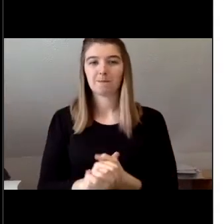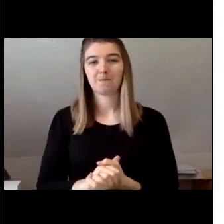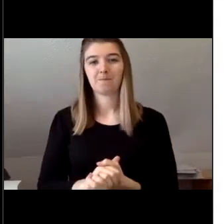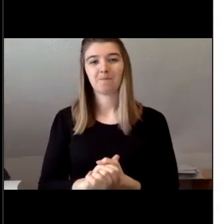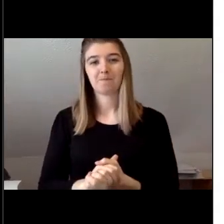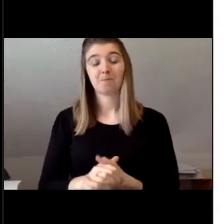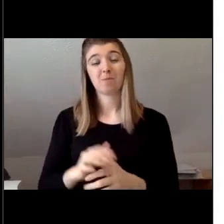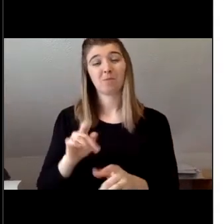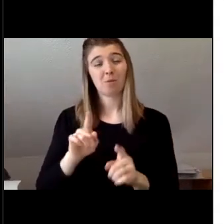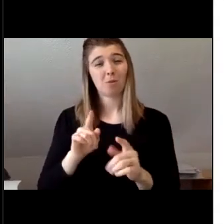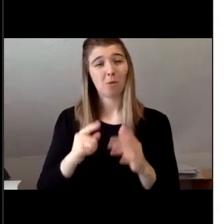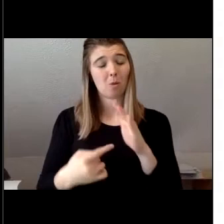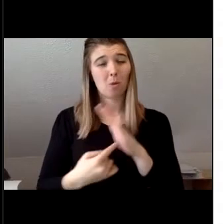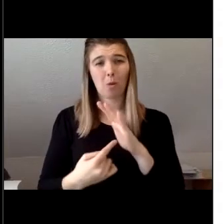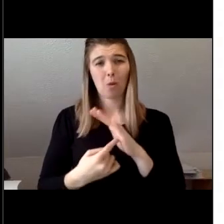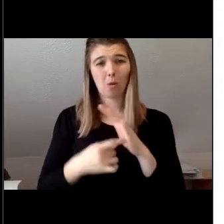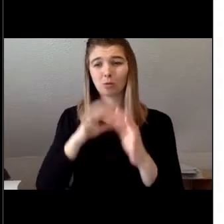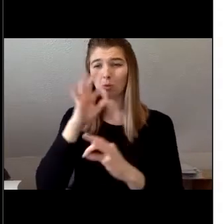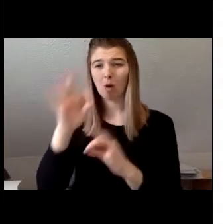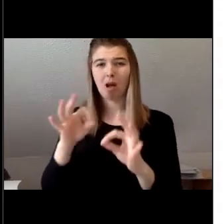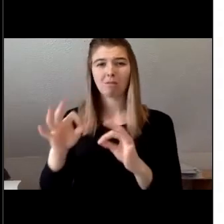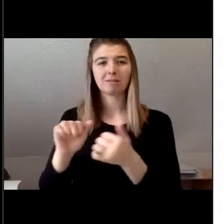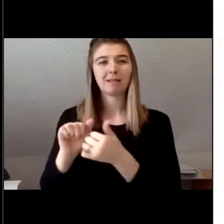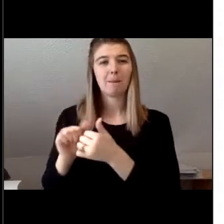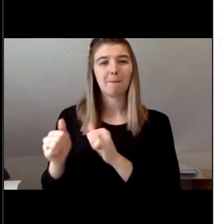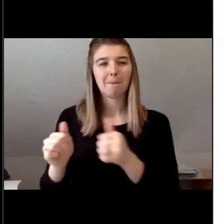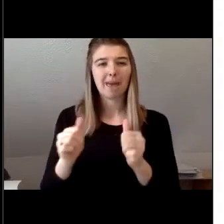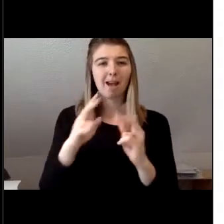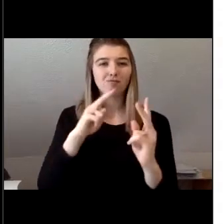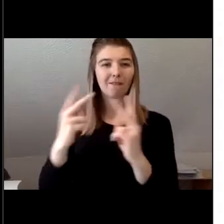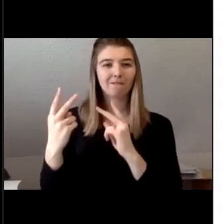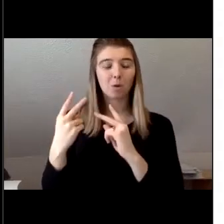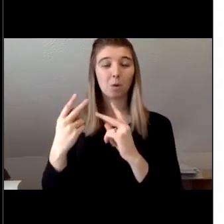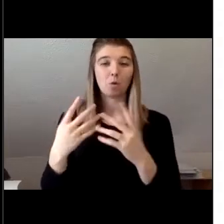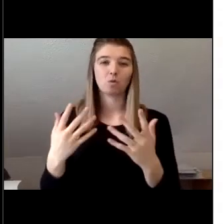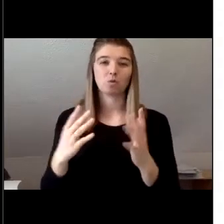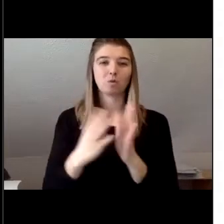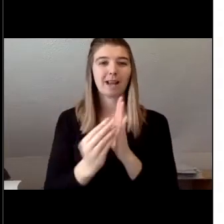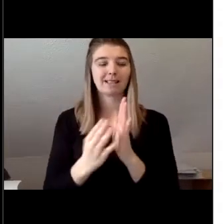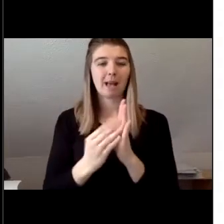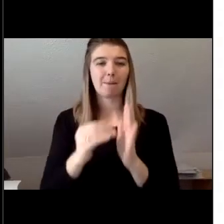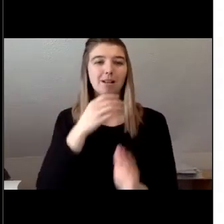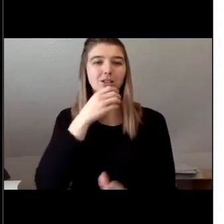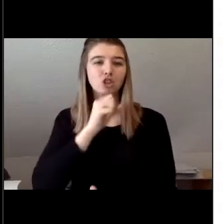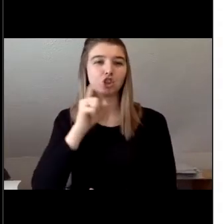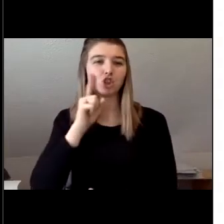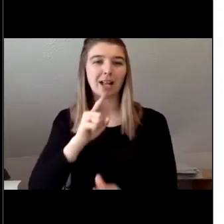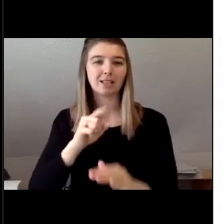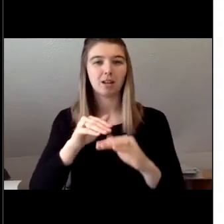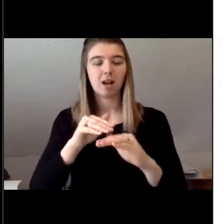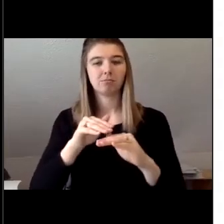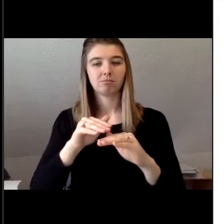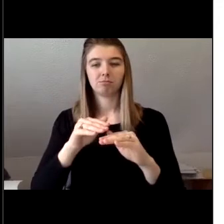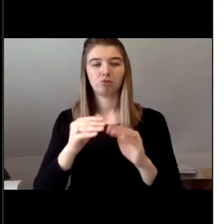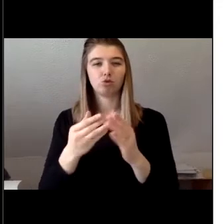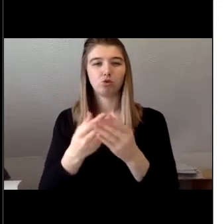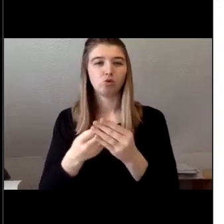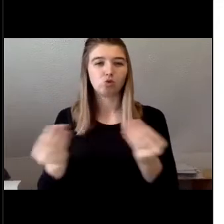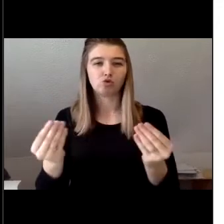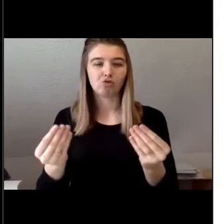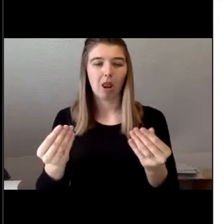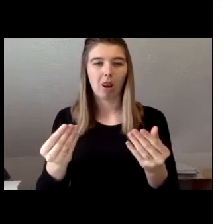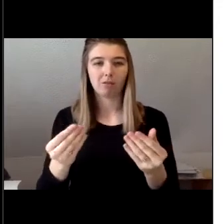peer reviewers to use gender-neutral language when they're talking about applicants can also send a powerful